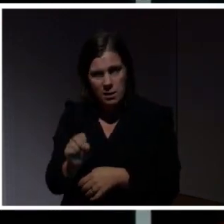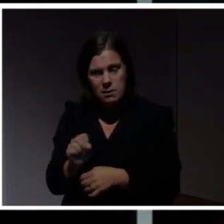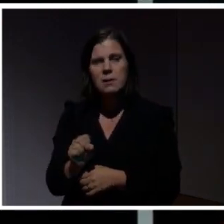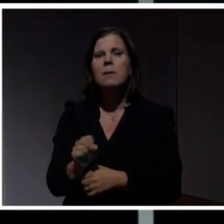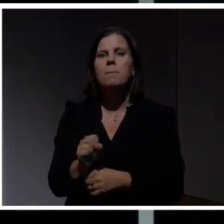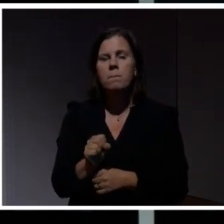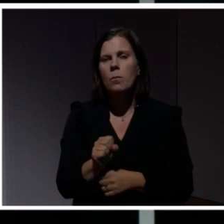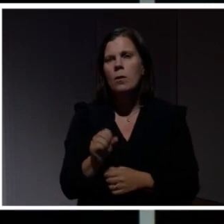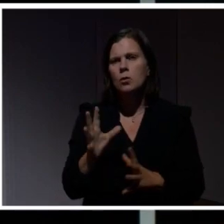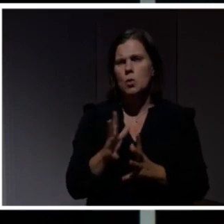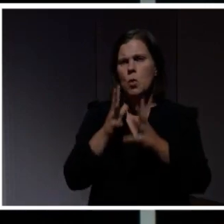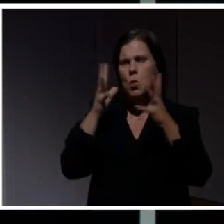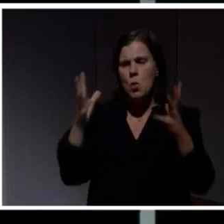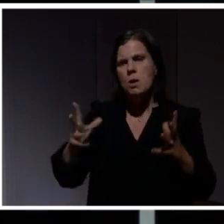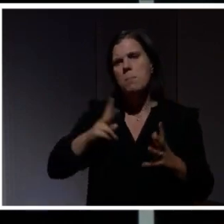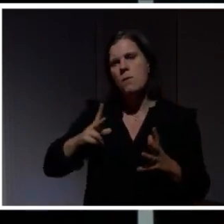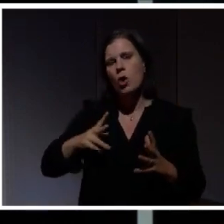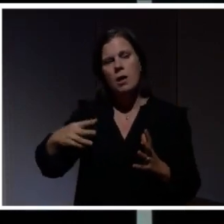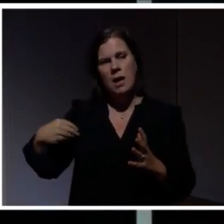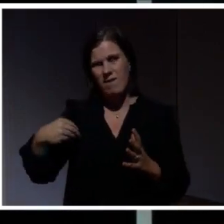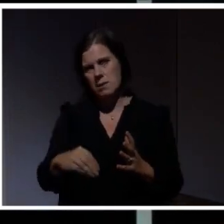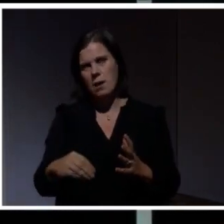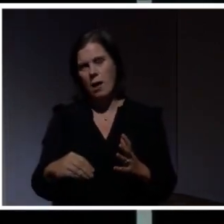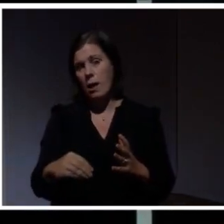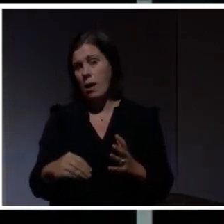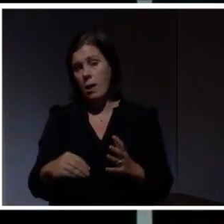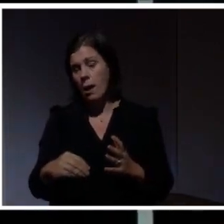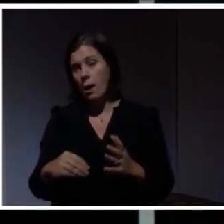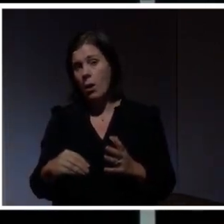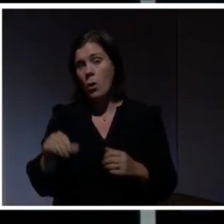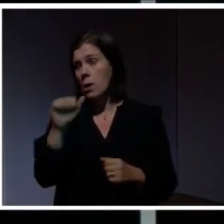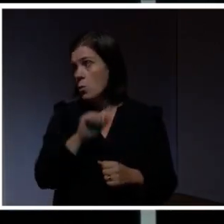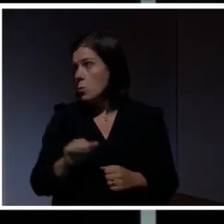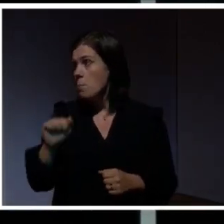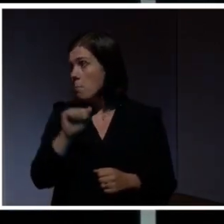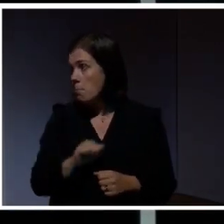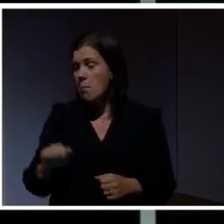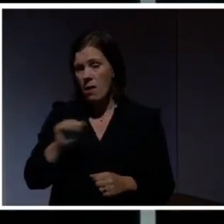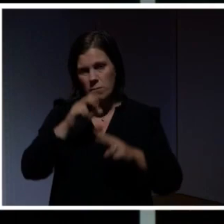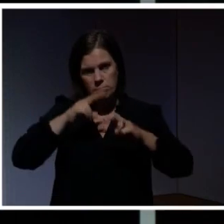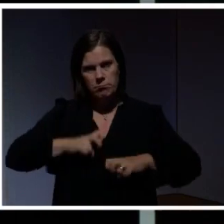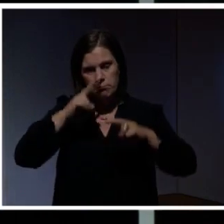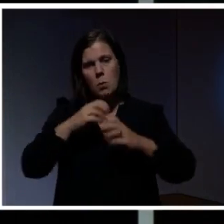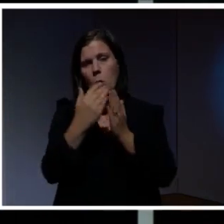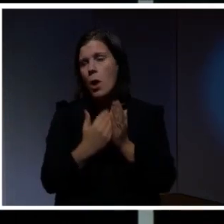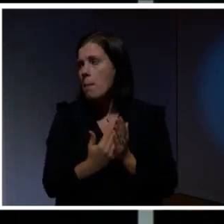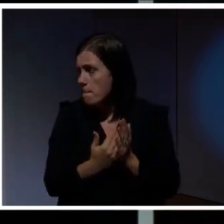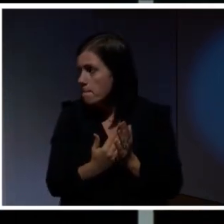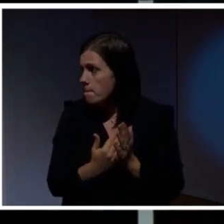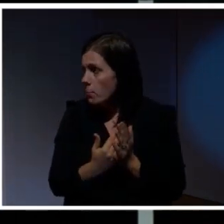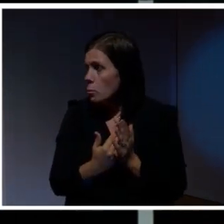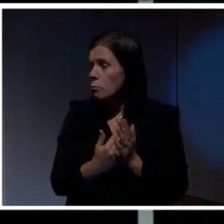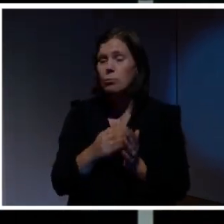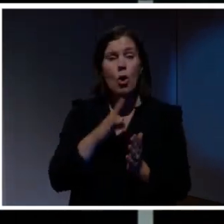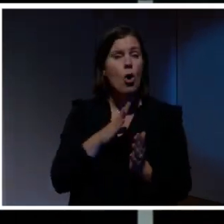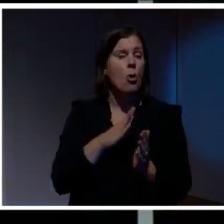crowns. This is one of the largest private investments ever in Europe when it comes to a research program. So, you know, having